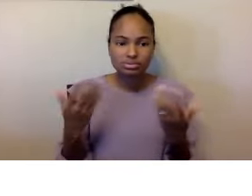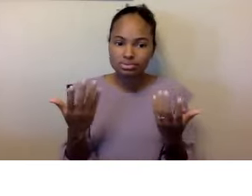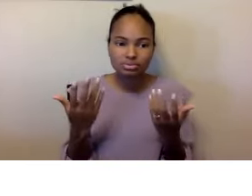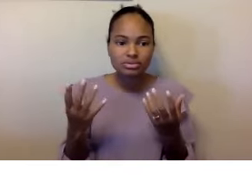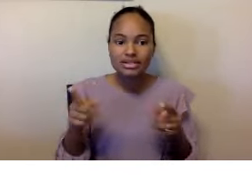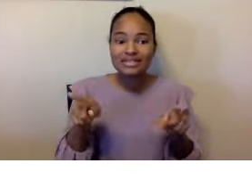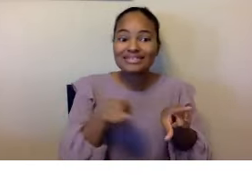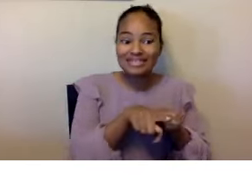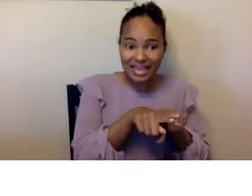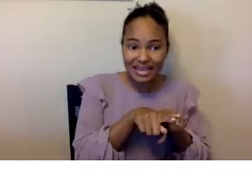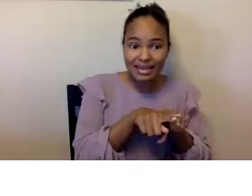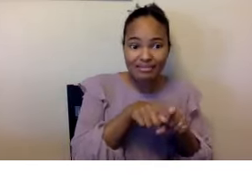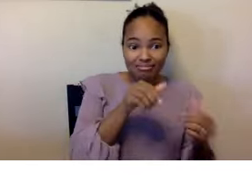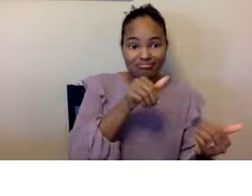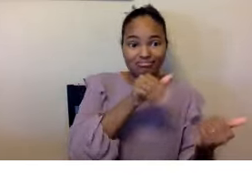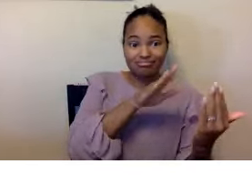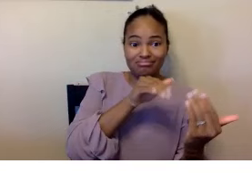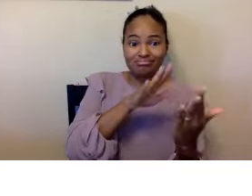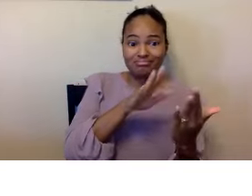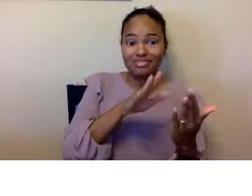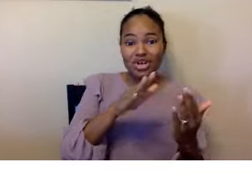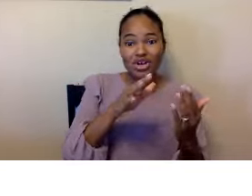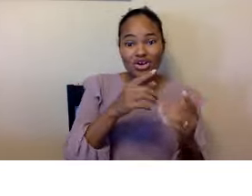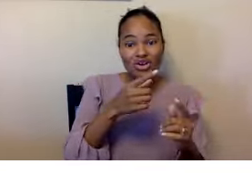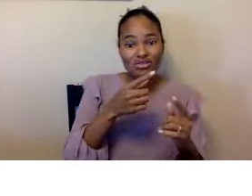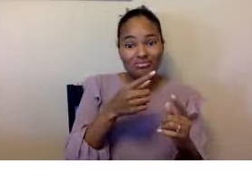seen within your own life?